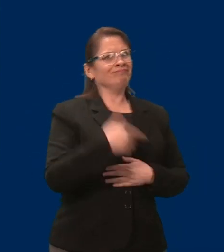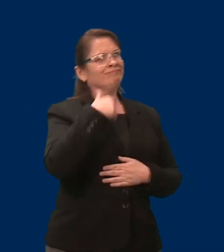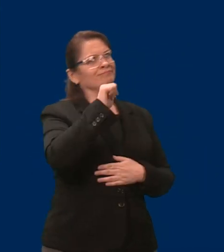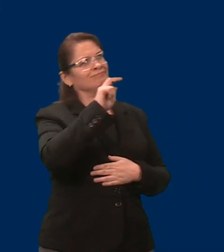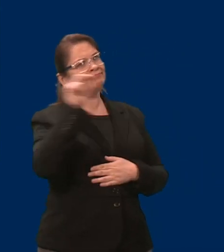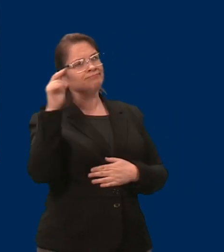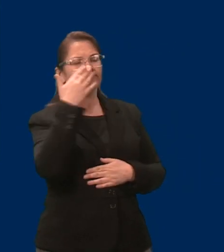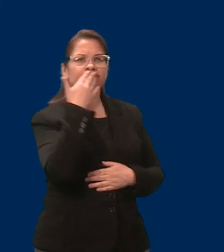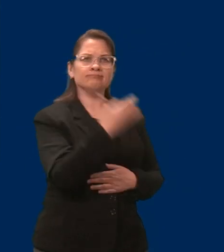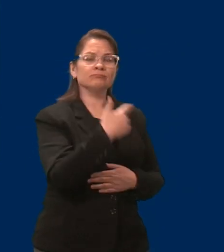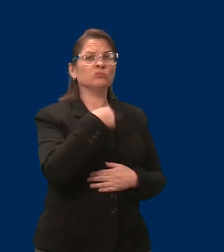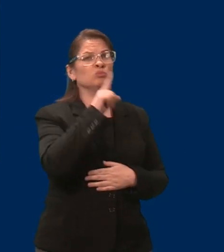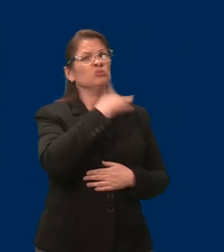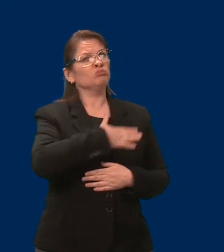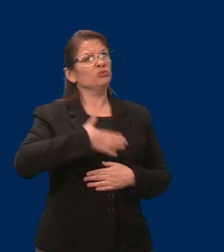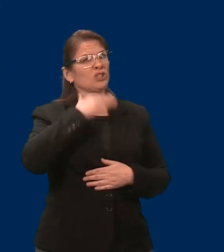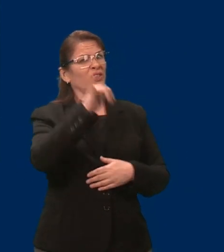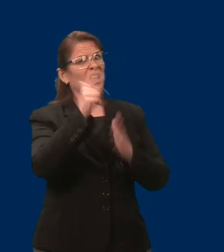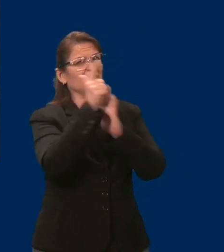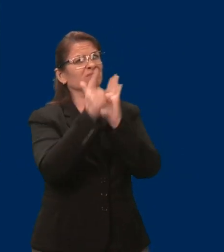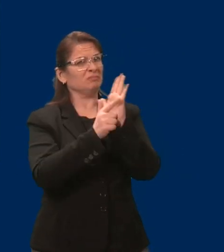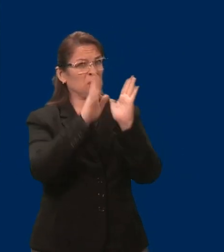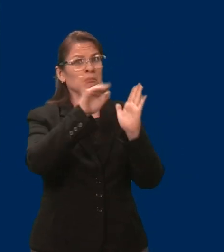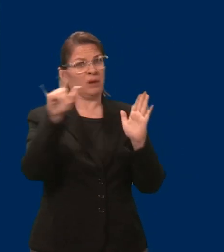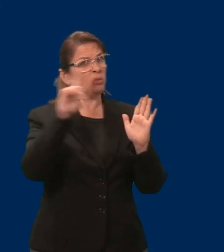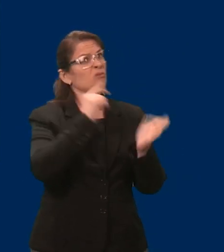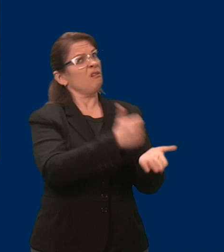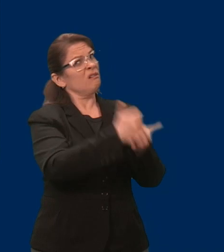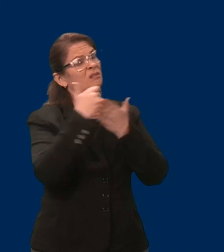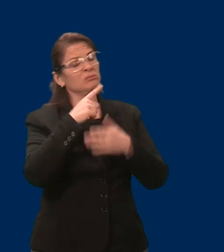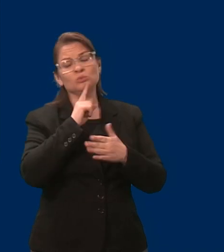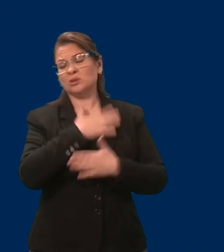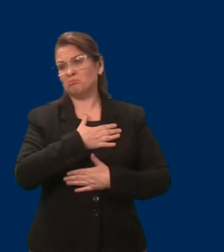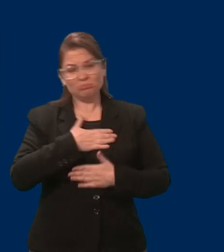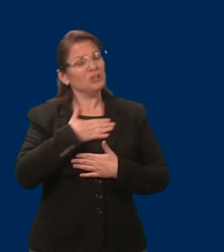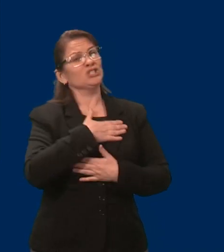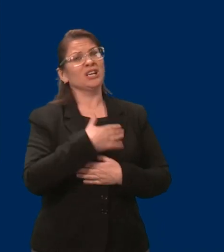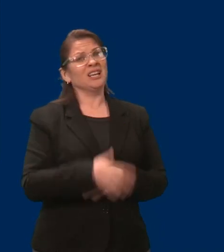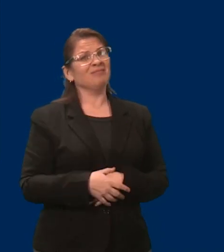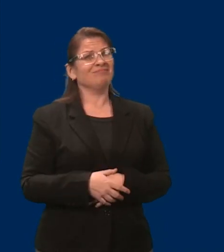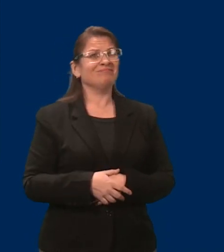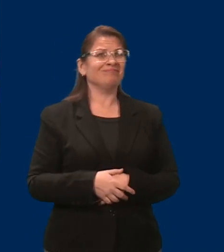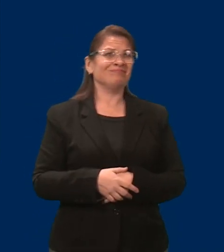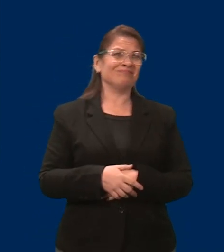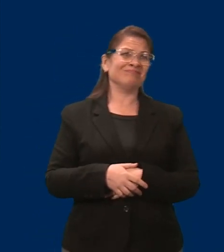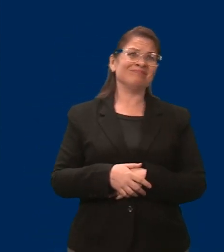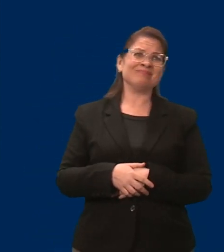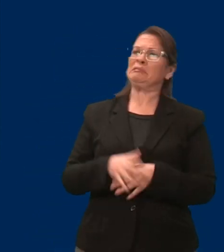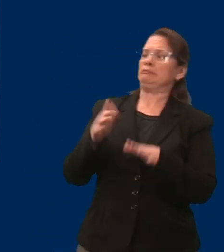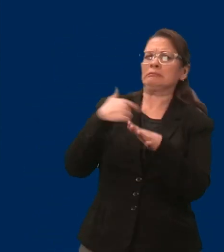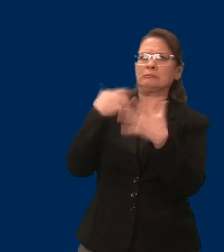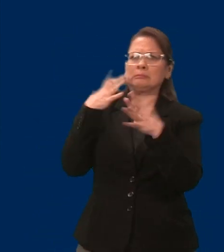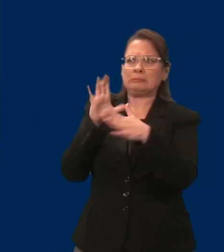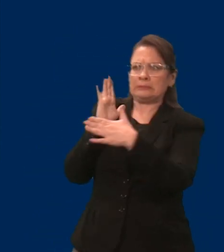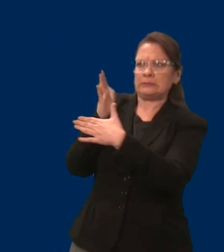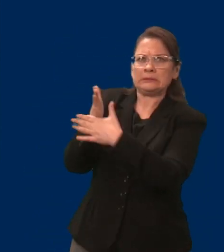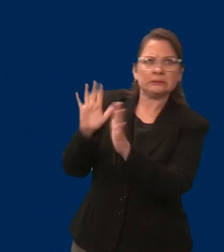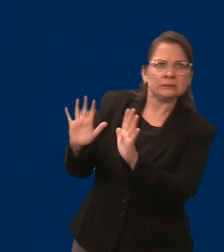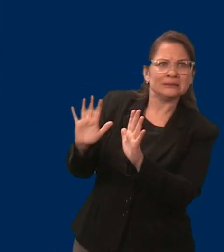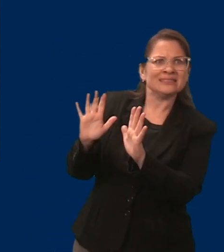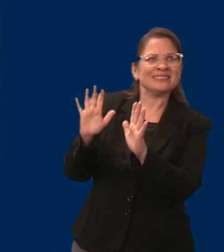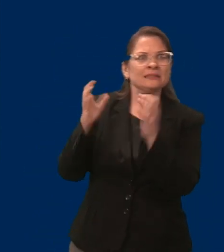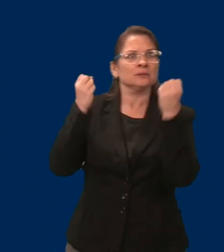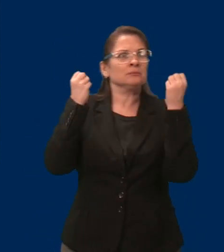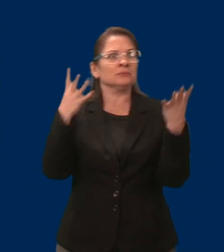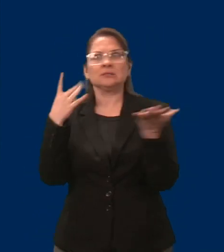ours. Yeah. Well, I hate to cut in because there is so much to discuss.